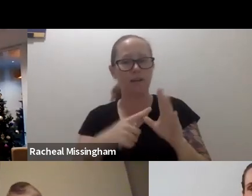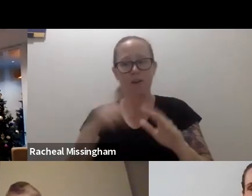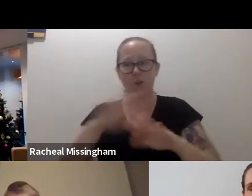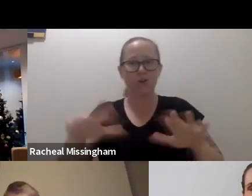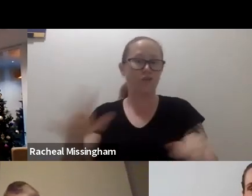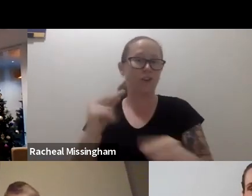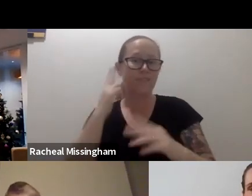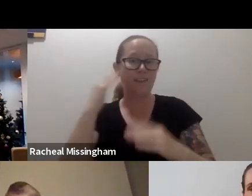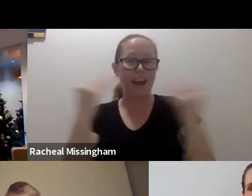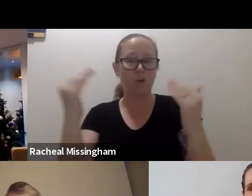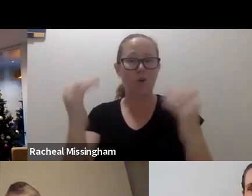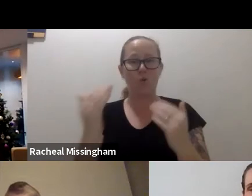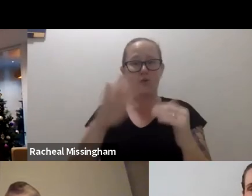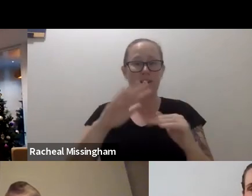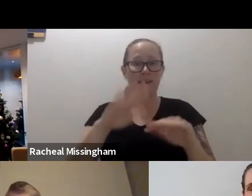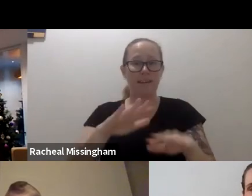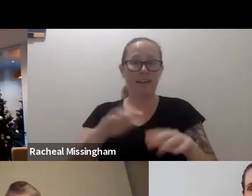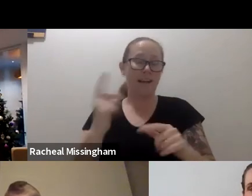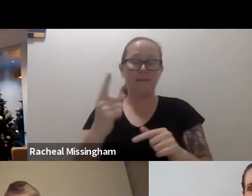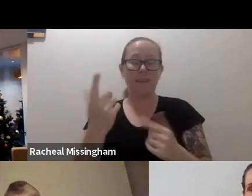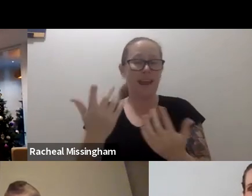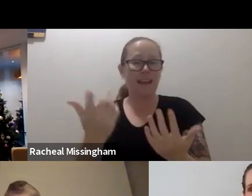Koda, who's generally on deaf adult,